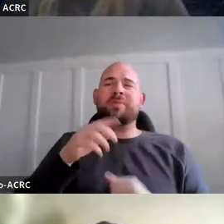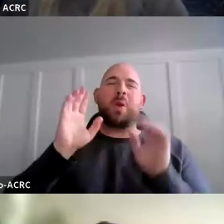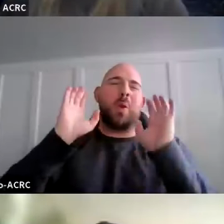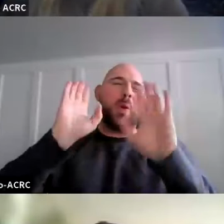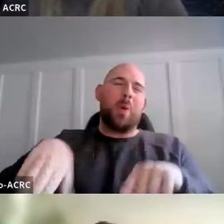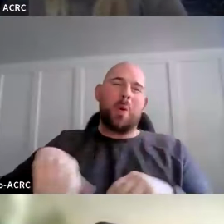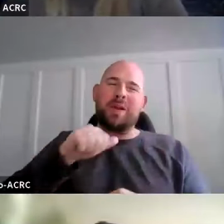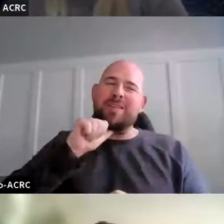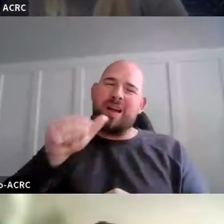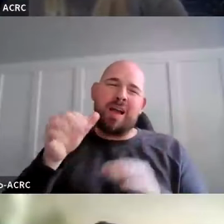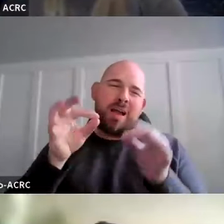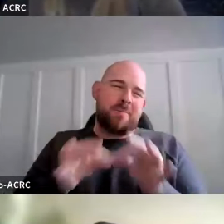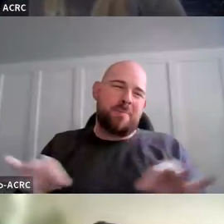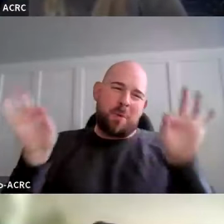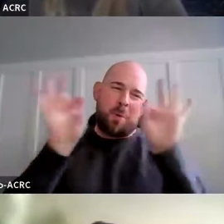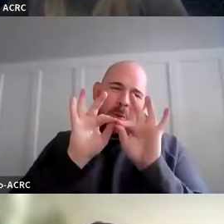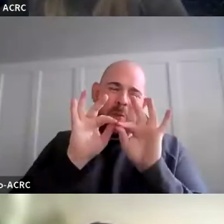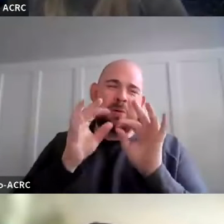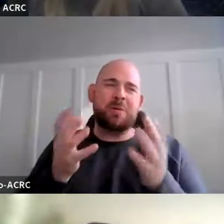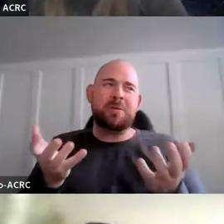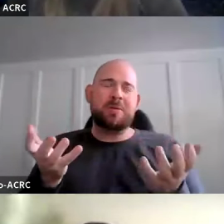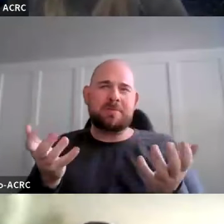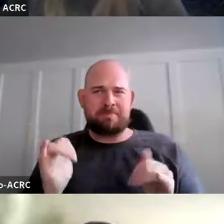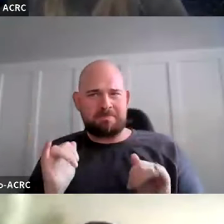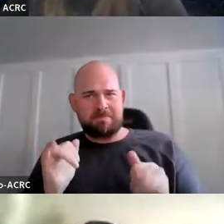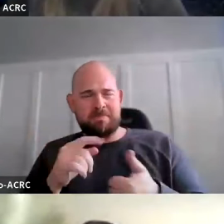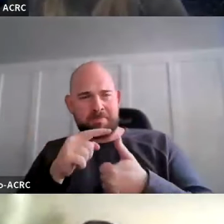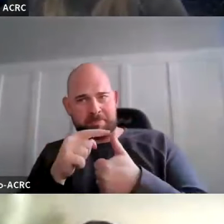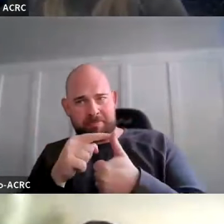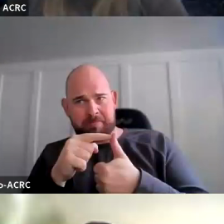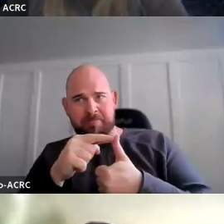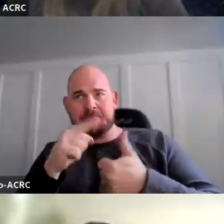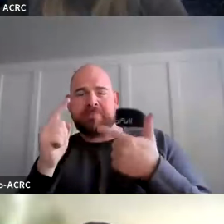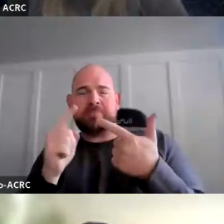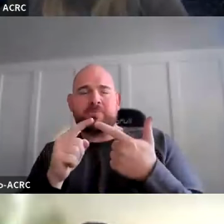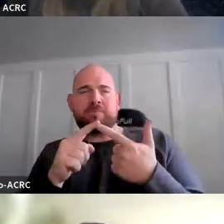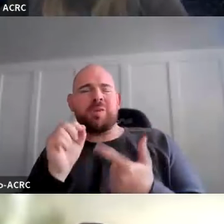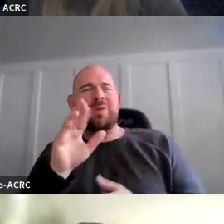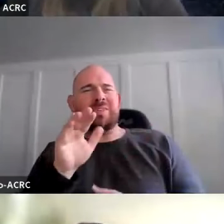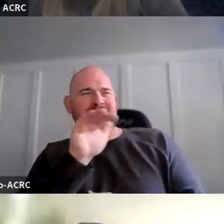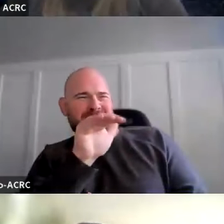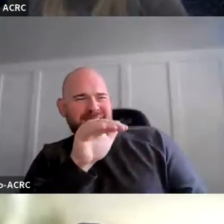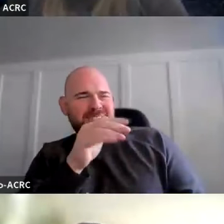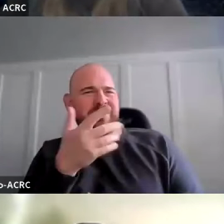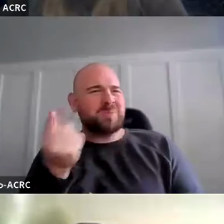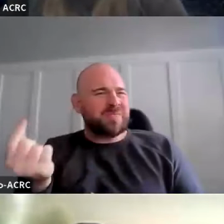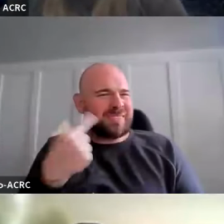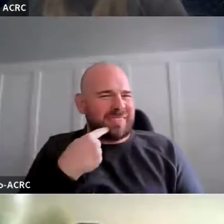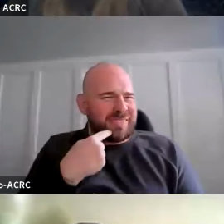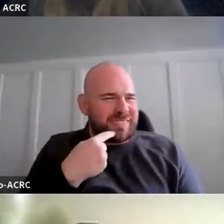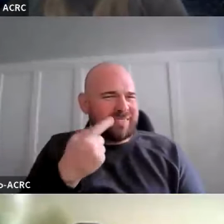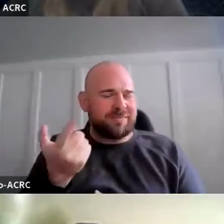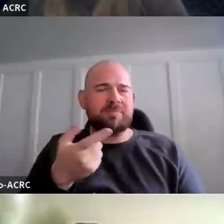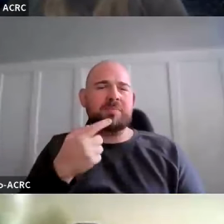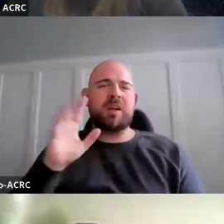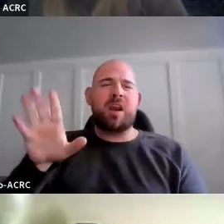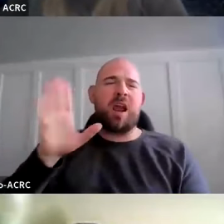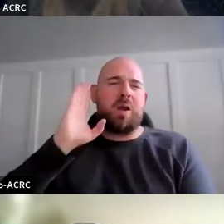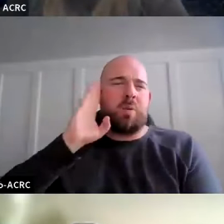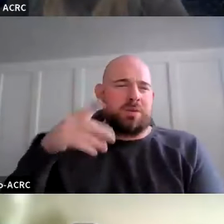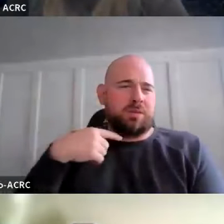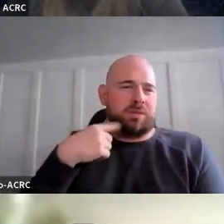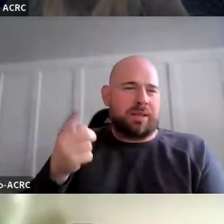guys talking about? And most of the time, the responses are, oh, it's not important. And so there's one. And then we